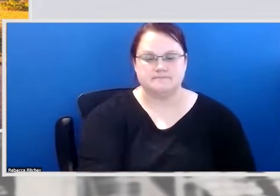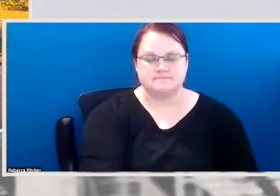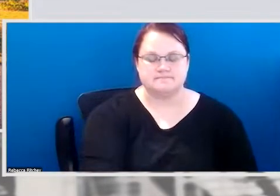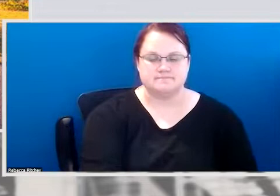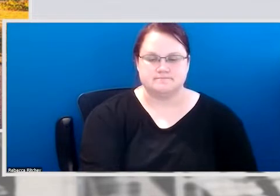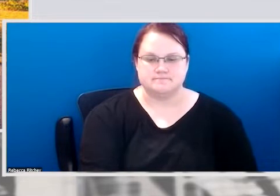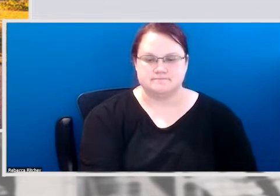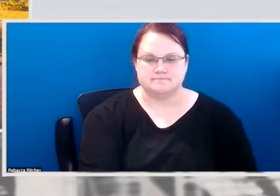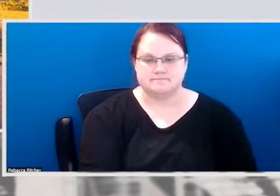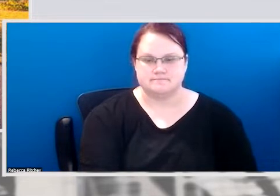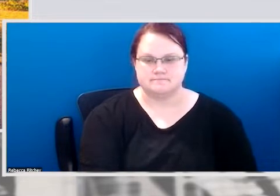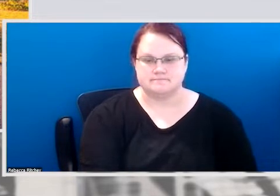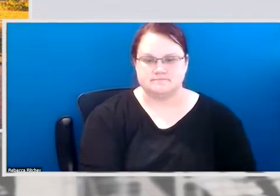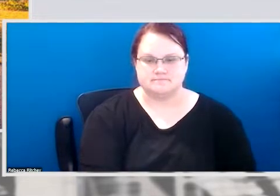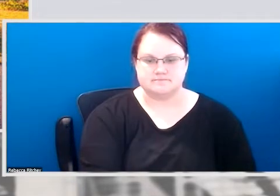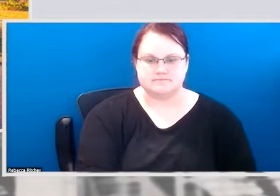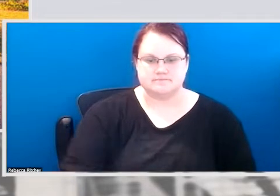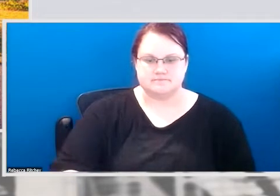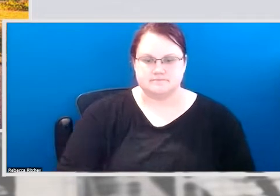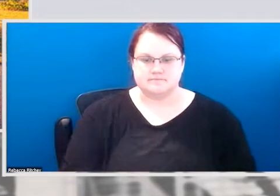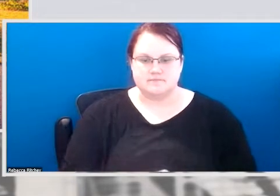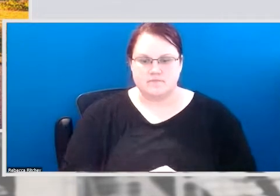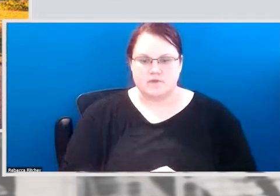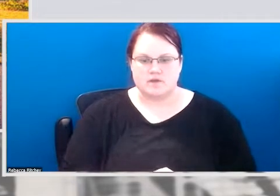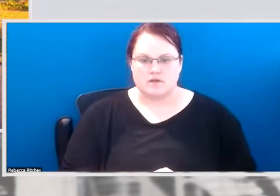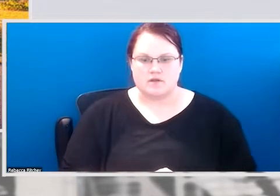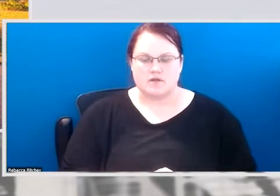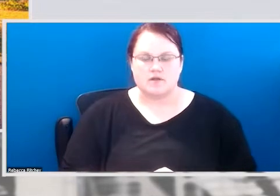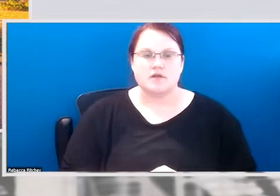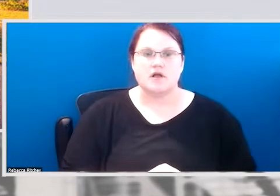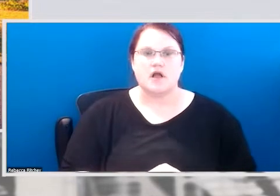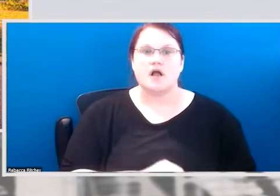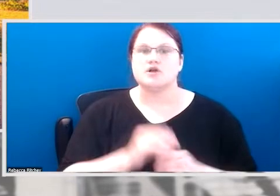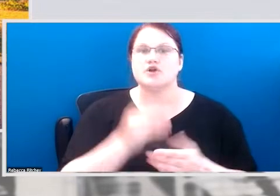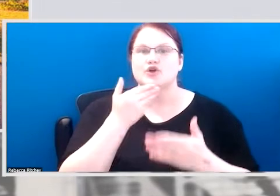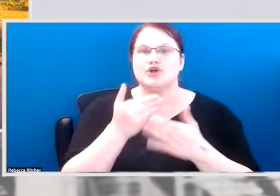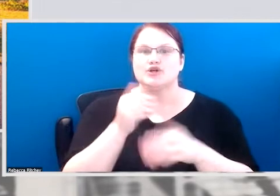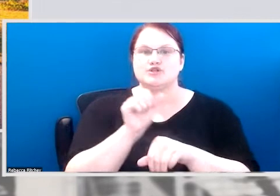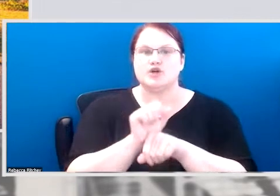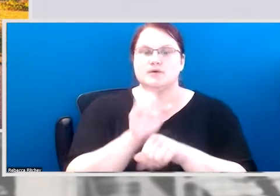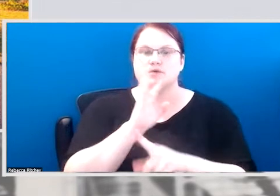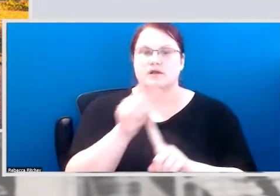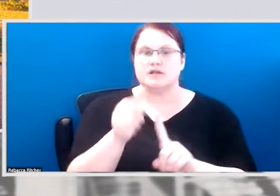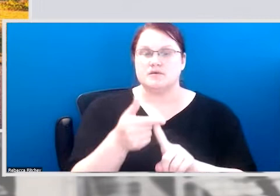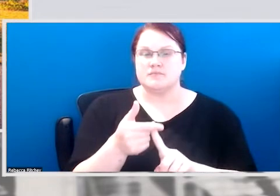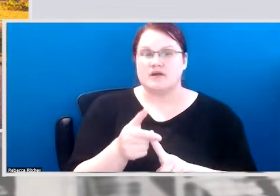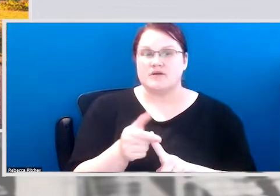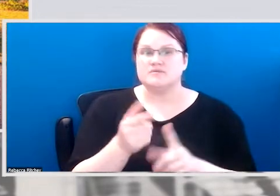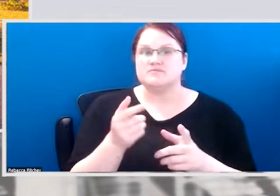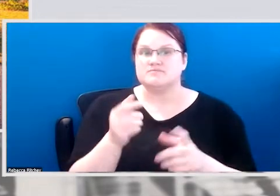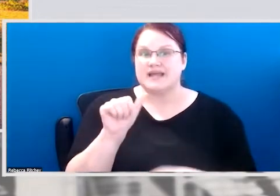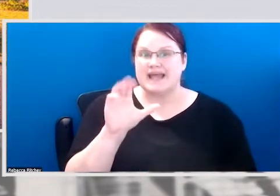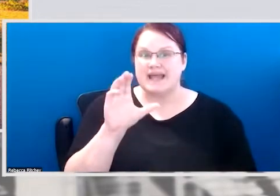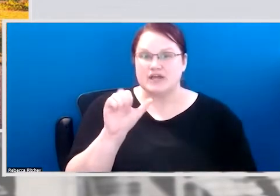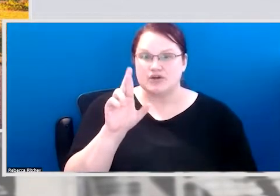I think Dave did a great job talking about our parks and the acreage. I think it's great to see just how expansive